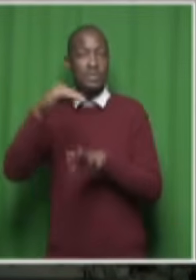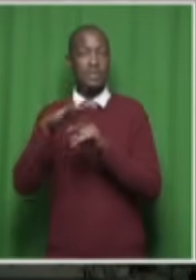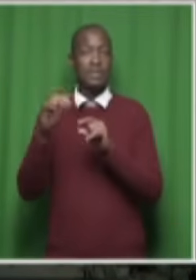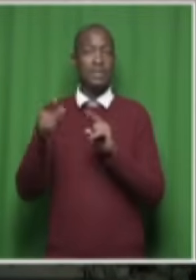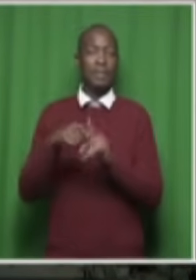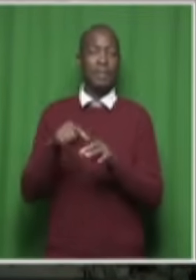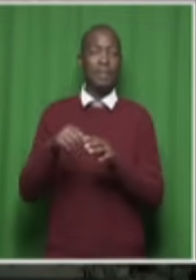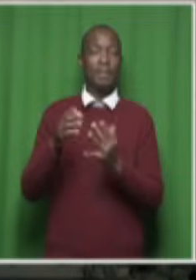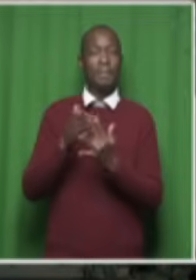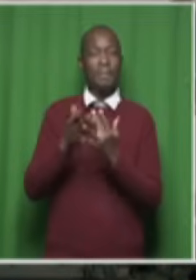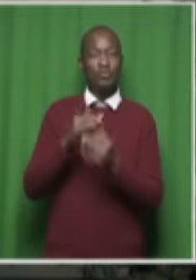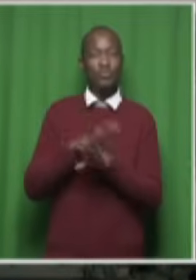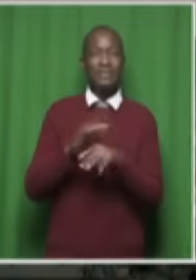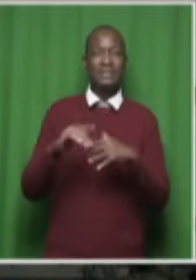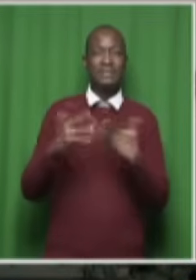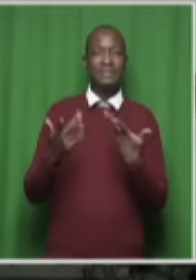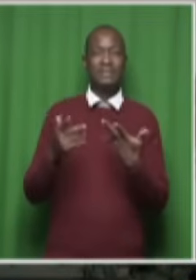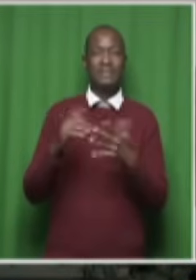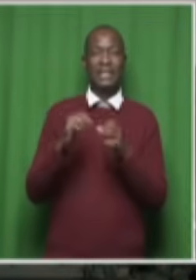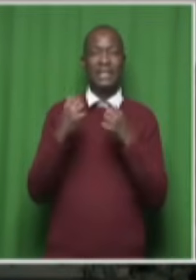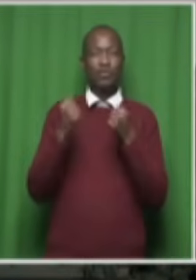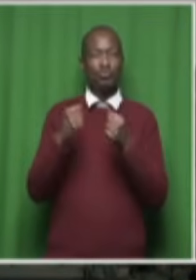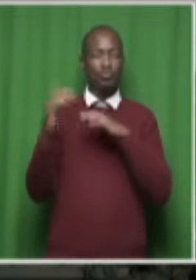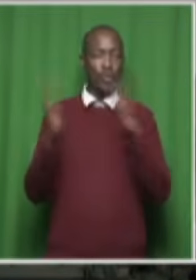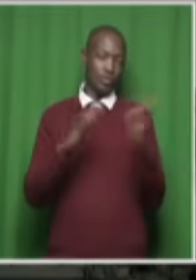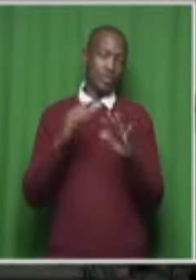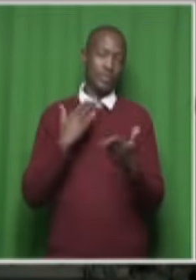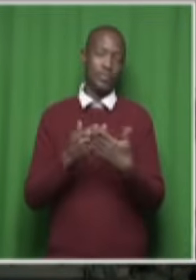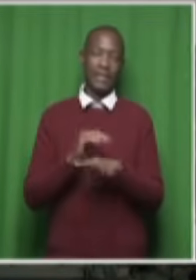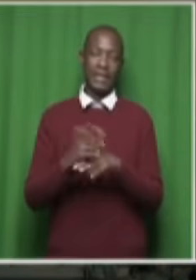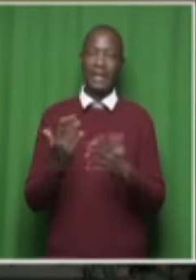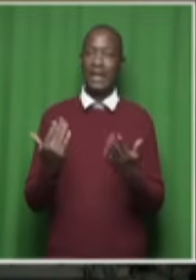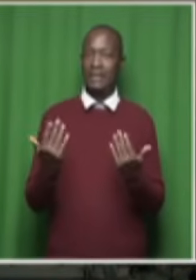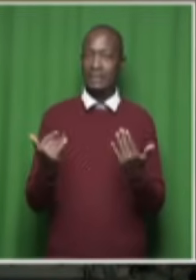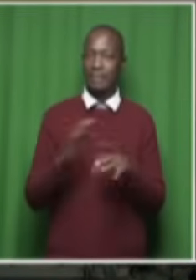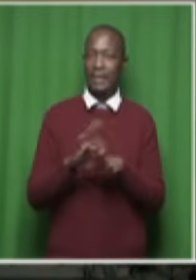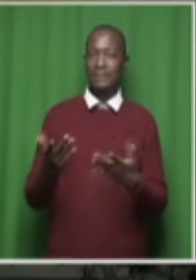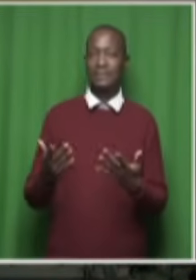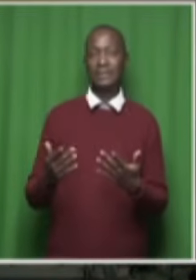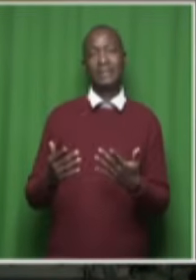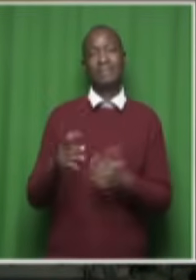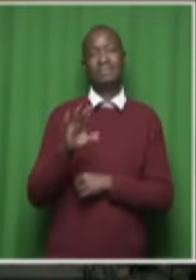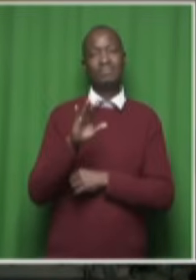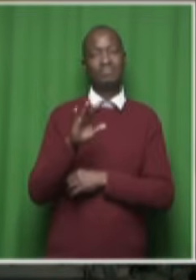the spring tide and those strong winds, we can expect that there will be some anomalous